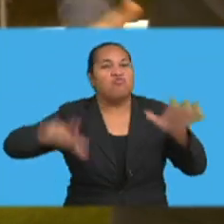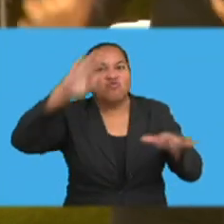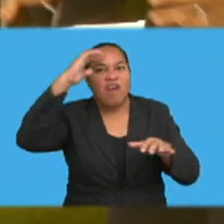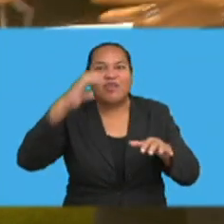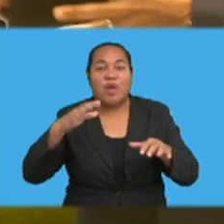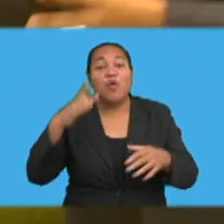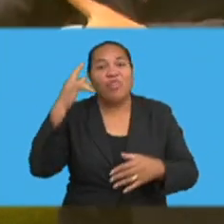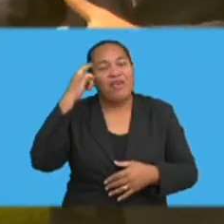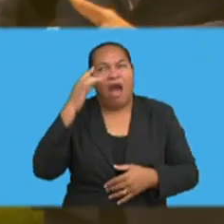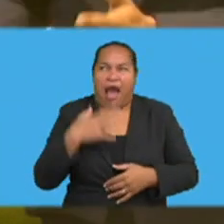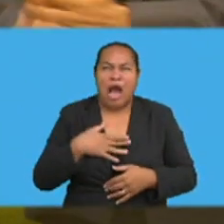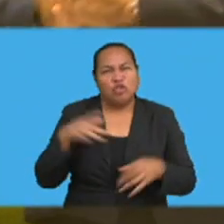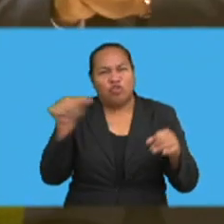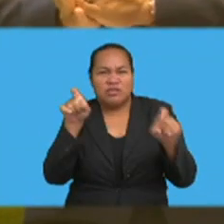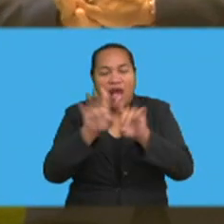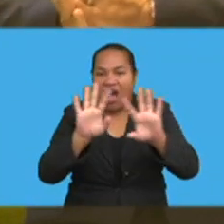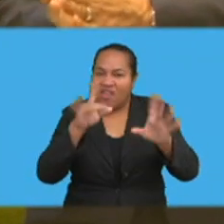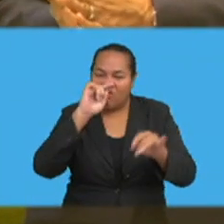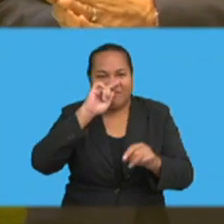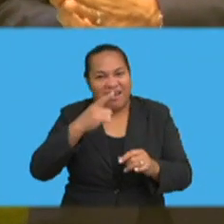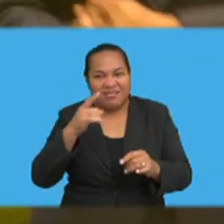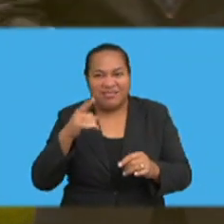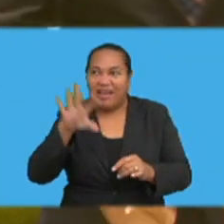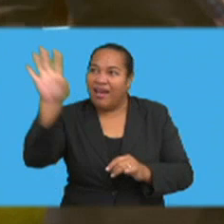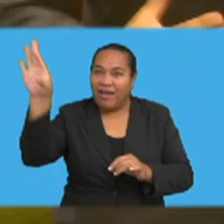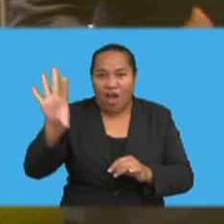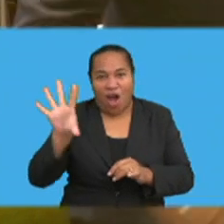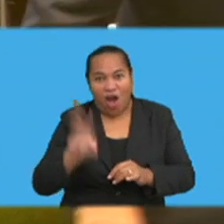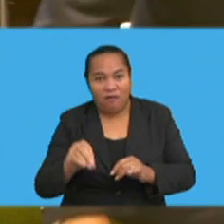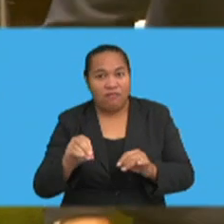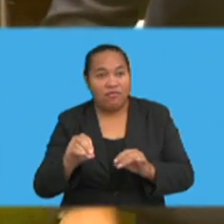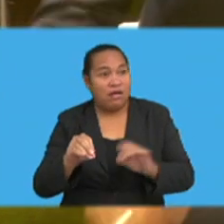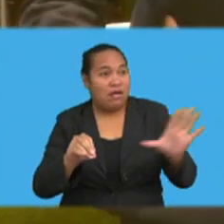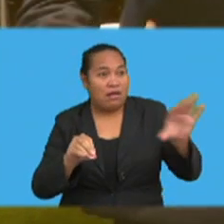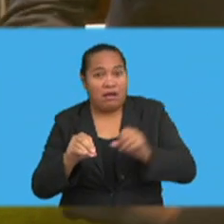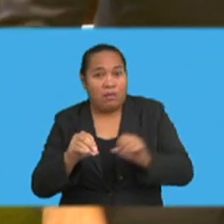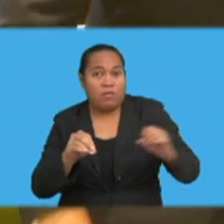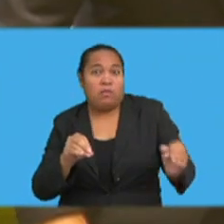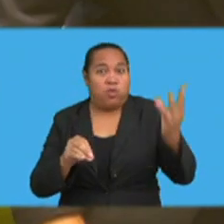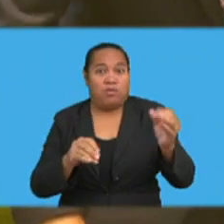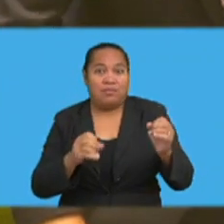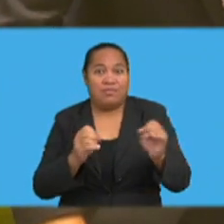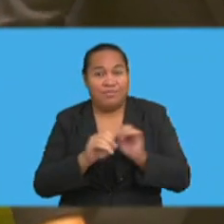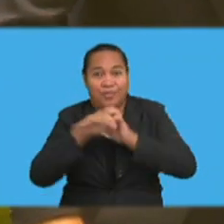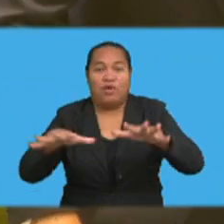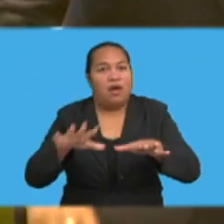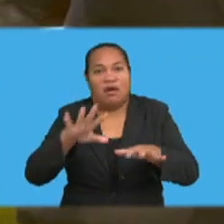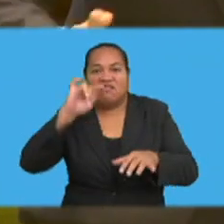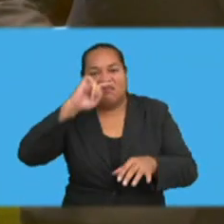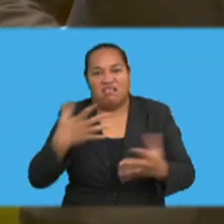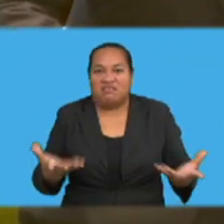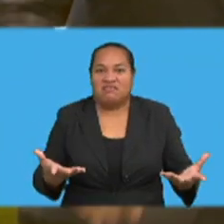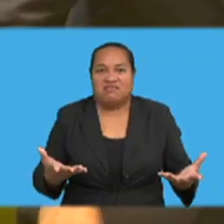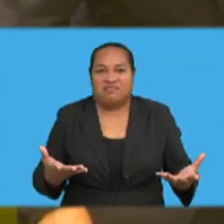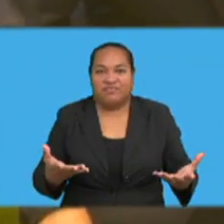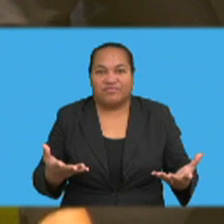because you have a standby generator, it does not instantaneously kick in. It takes a while because it carries obviously a lot of load. The